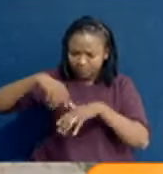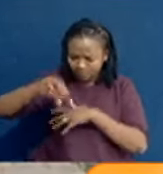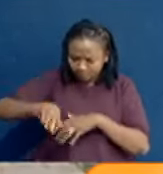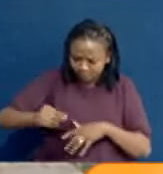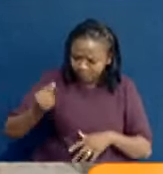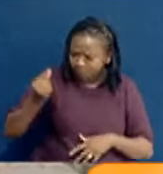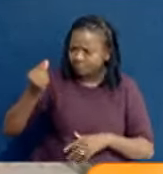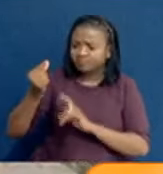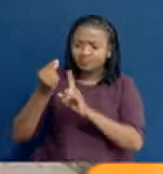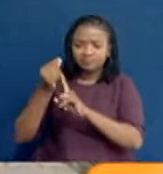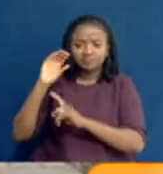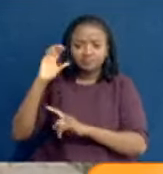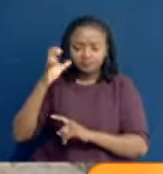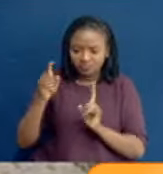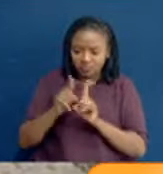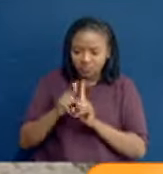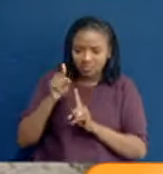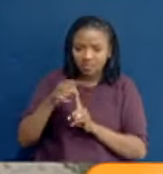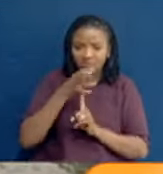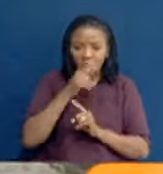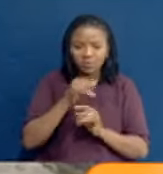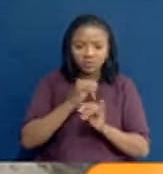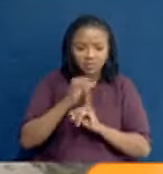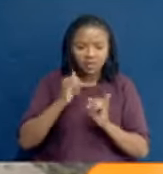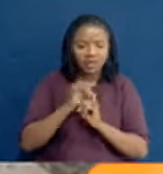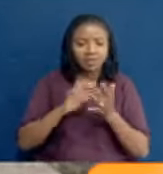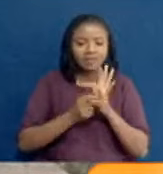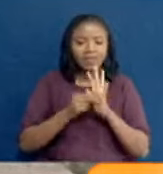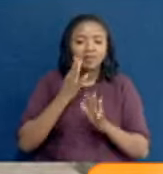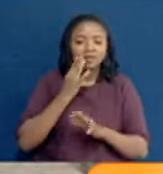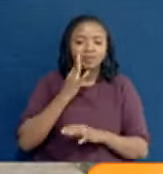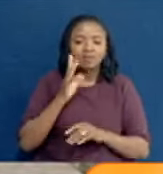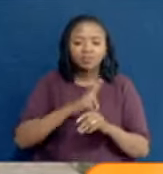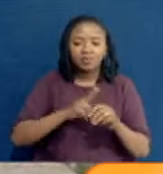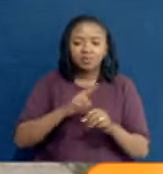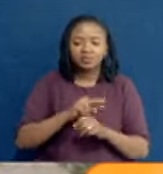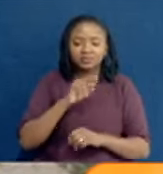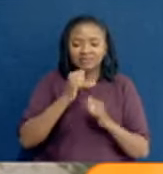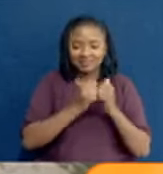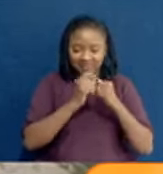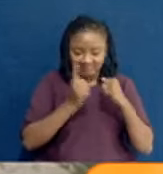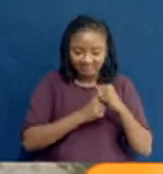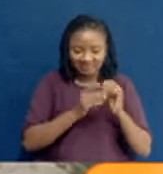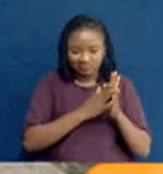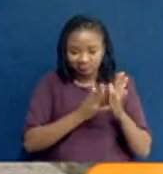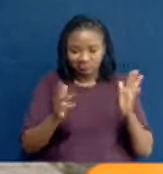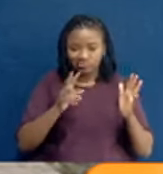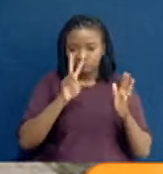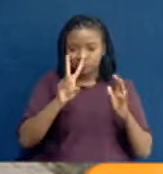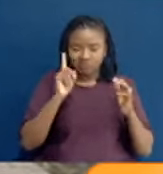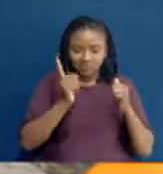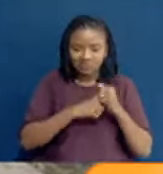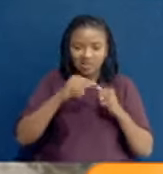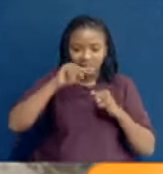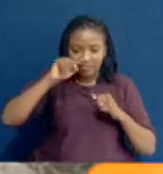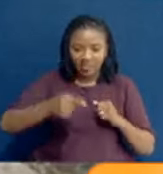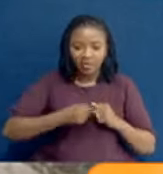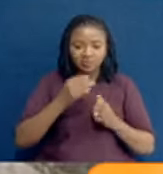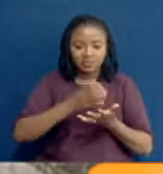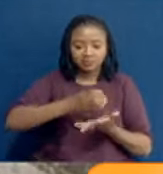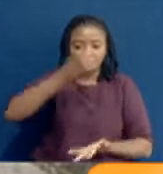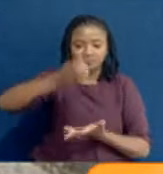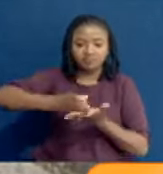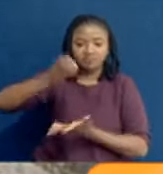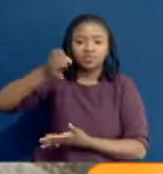maji remember tunanunua. So kila siku tunaspend around 16 to 20. 6,000 liters of water kuhakikisha kwamba vidimbwi viko na maji ili